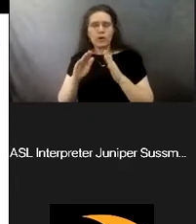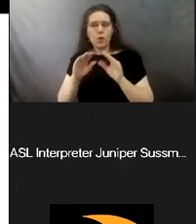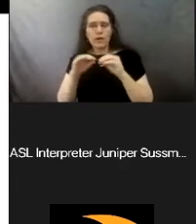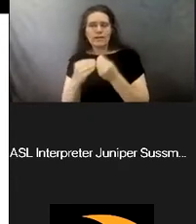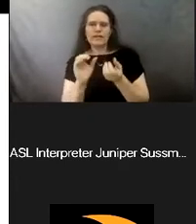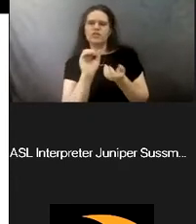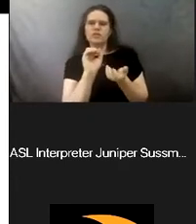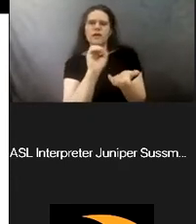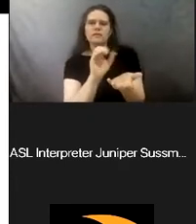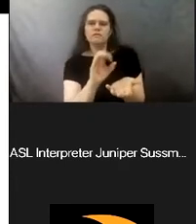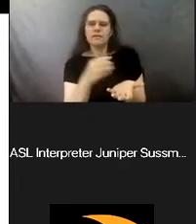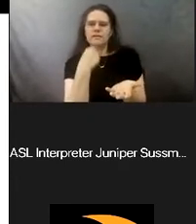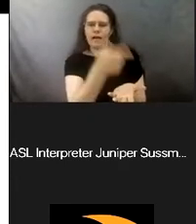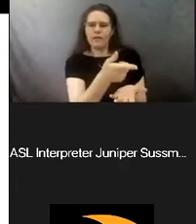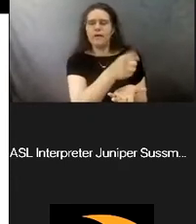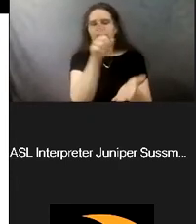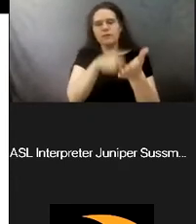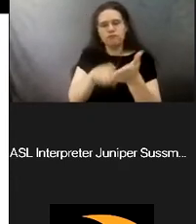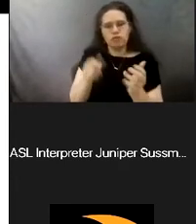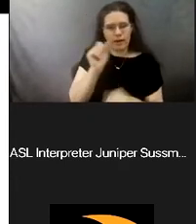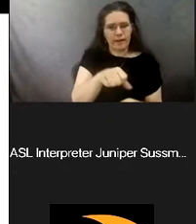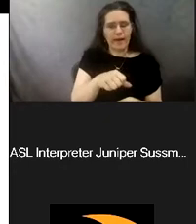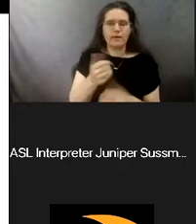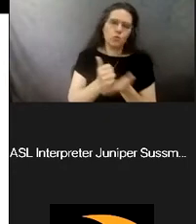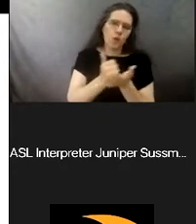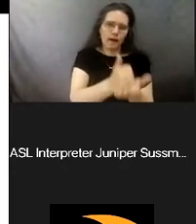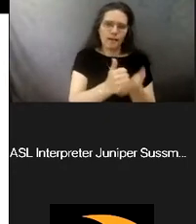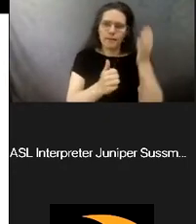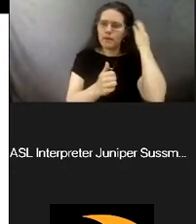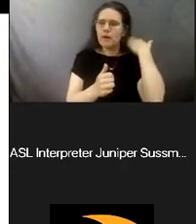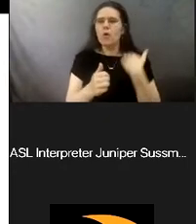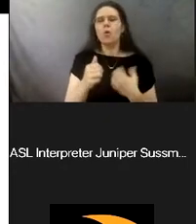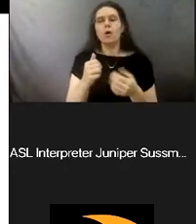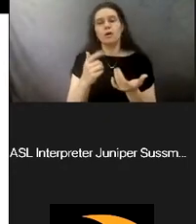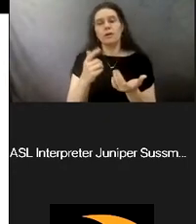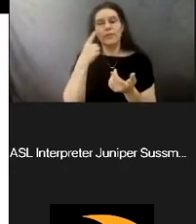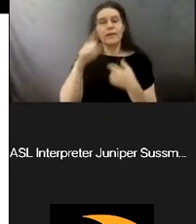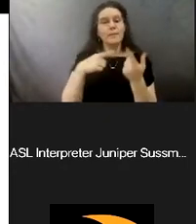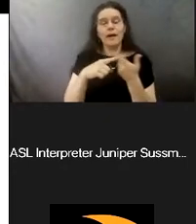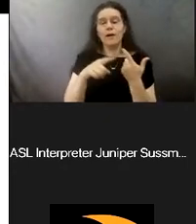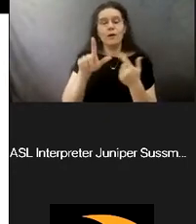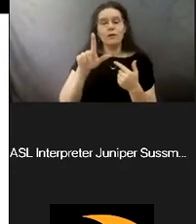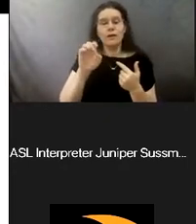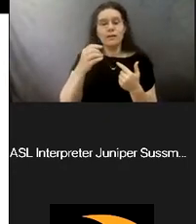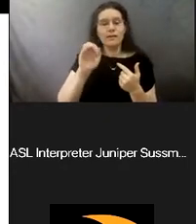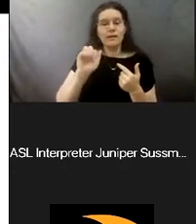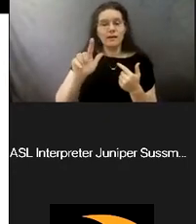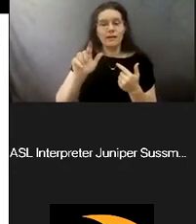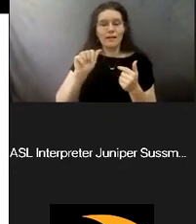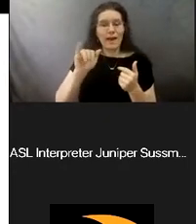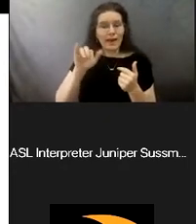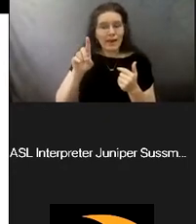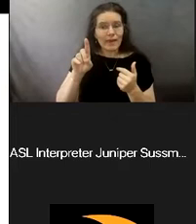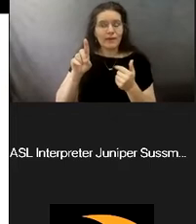Also including things or thinking about resources such as legal aid. So who is in your community